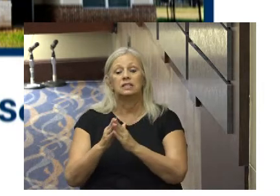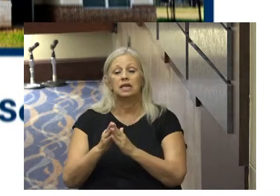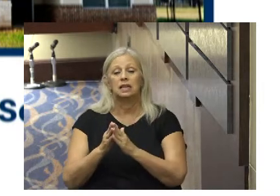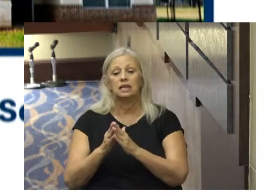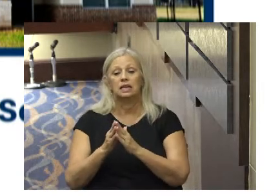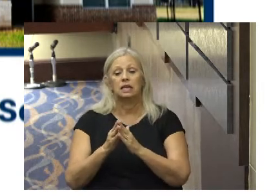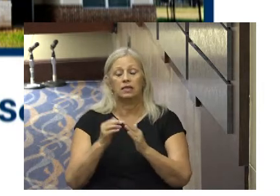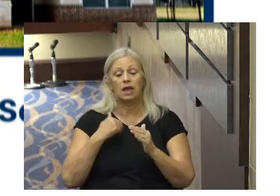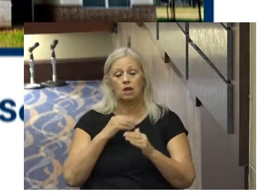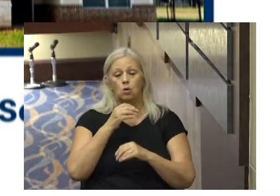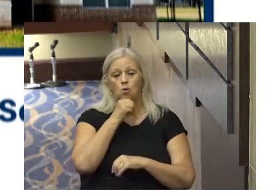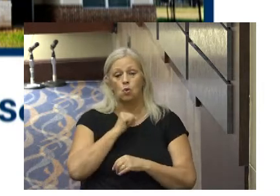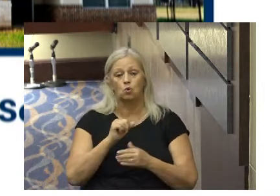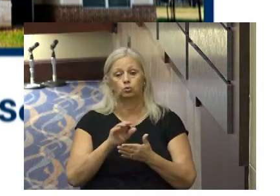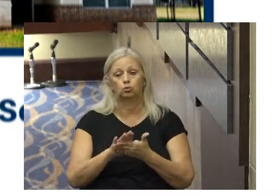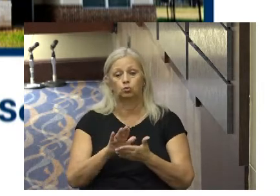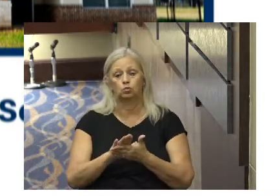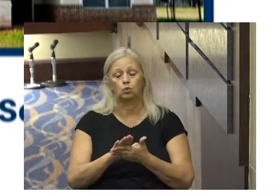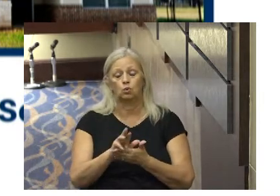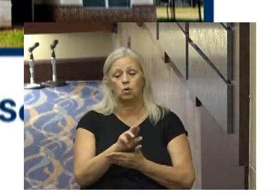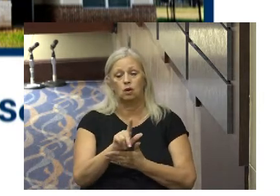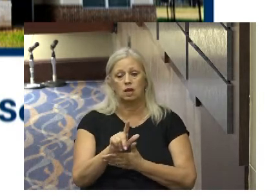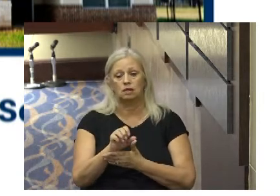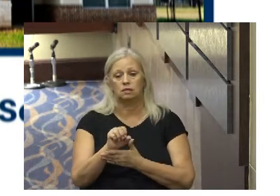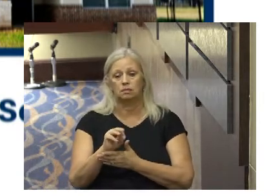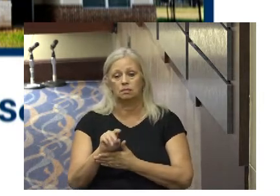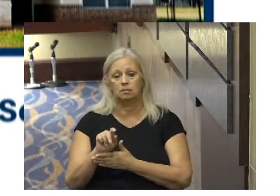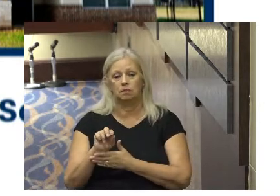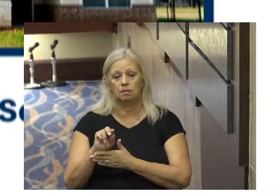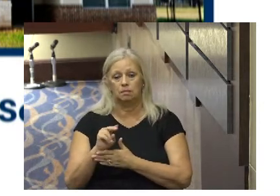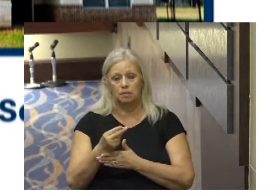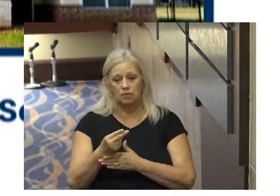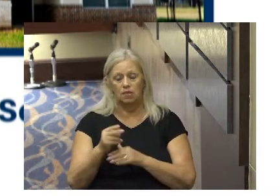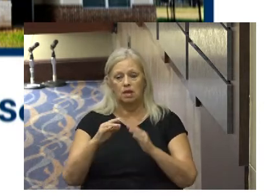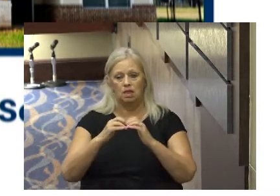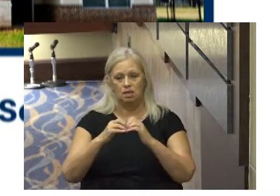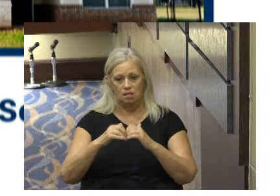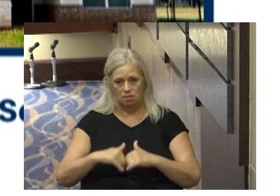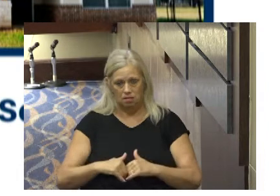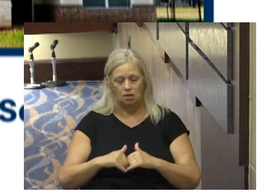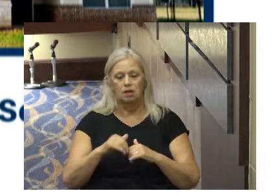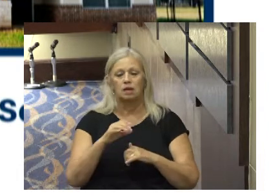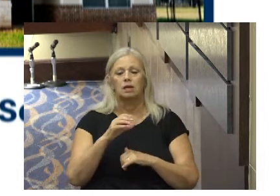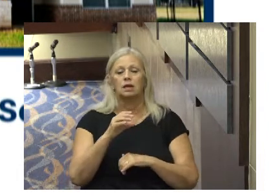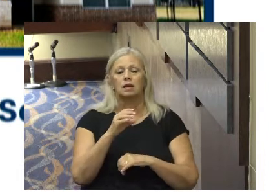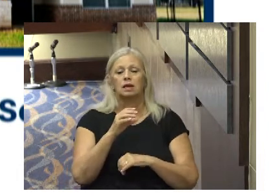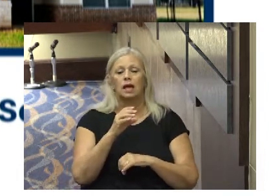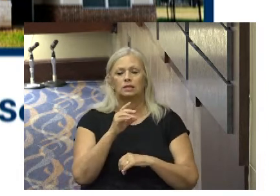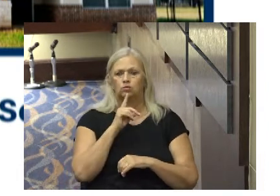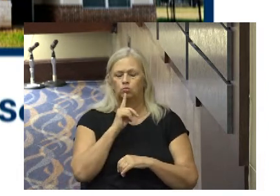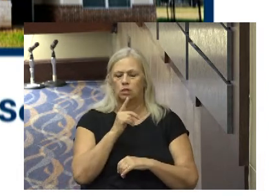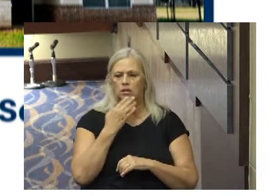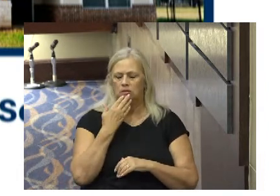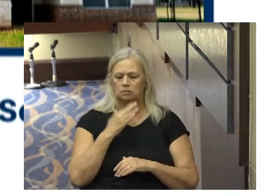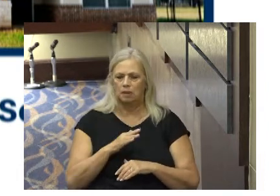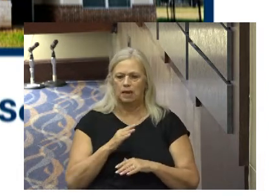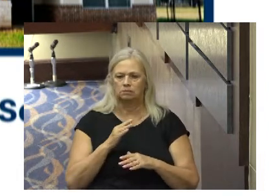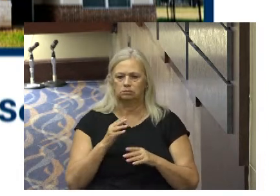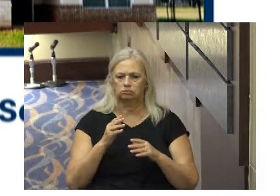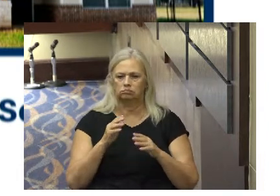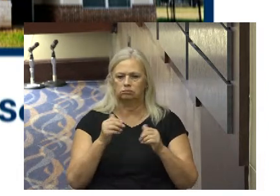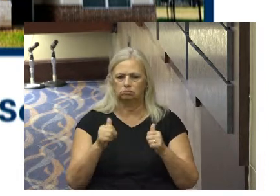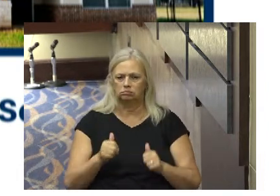R.L. Smith, as you see there on the left. It got in really bad condition. And so on the right, you can see one of